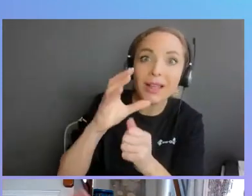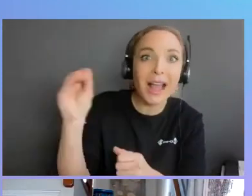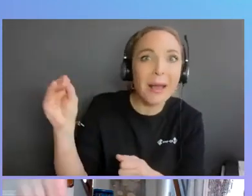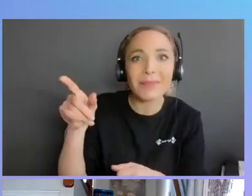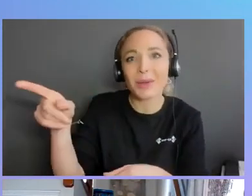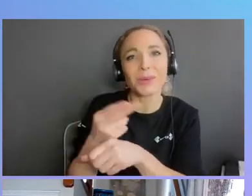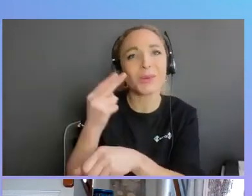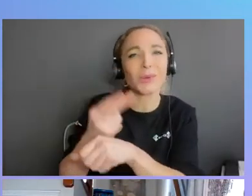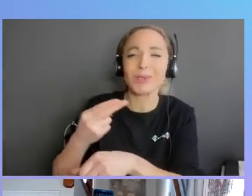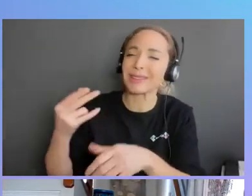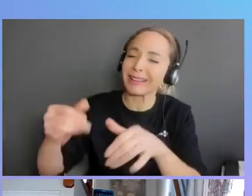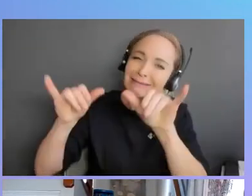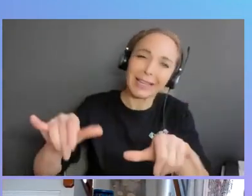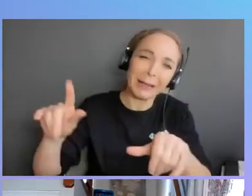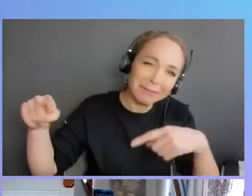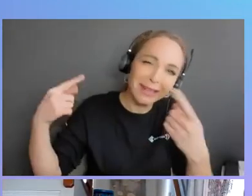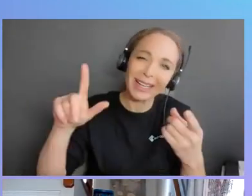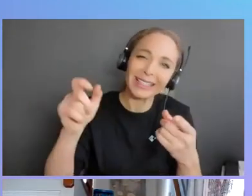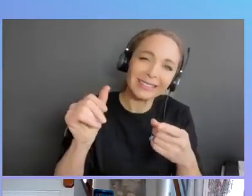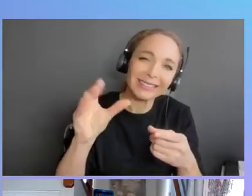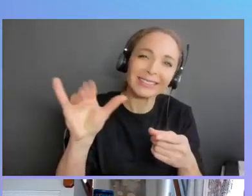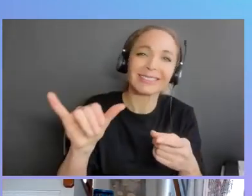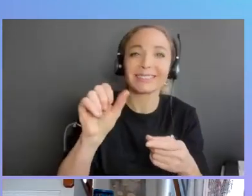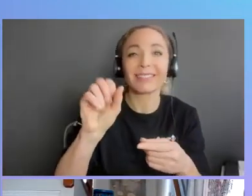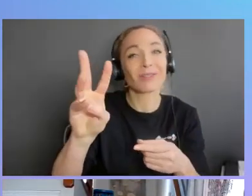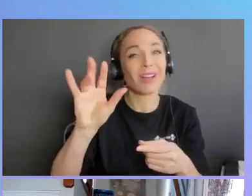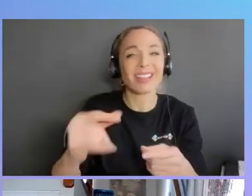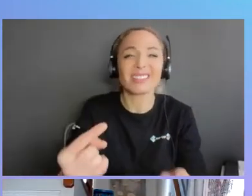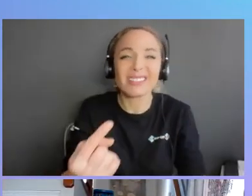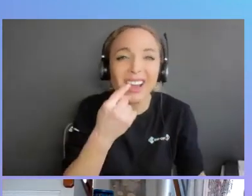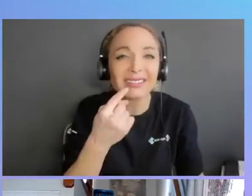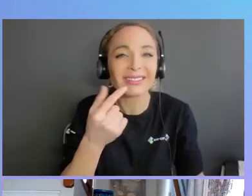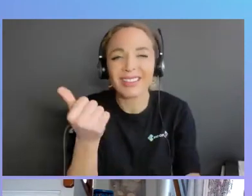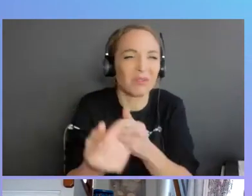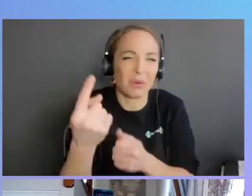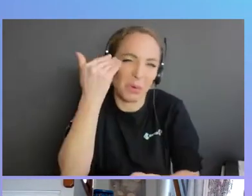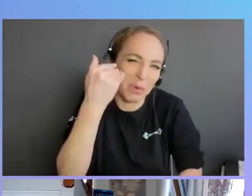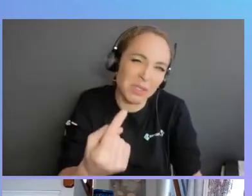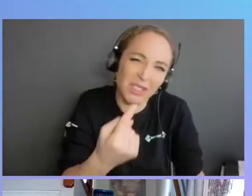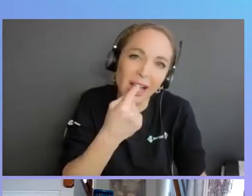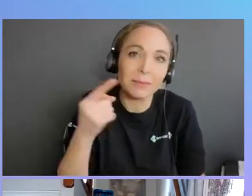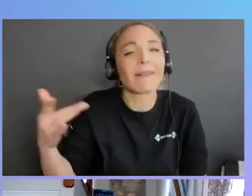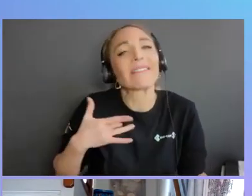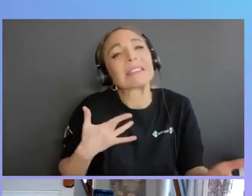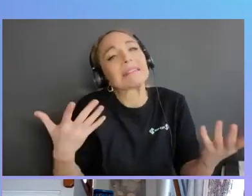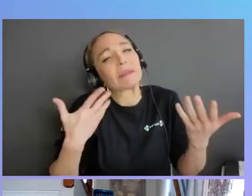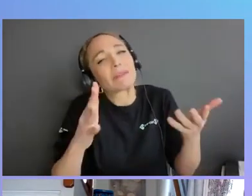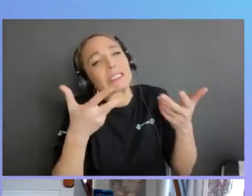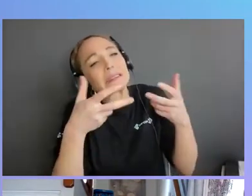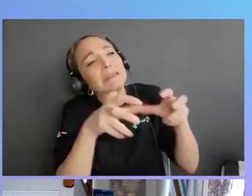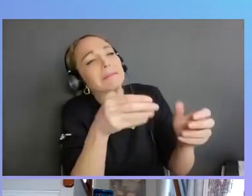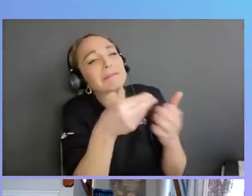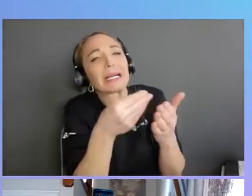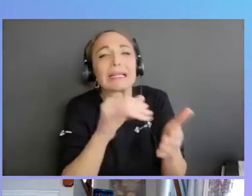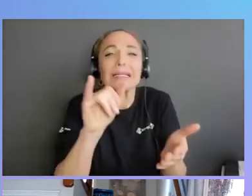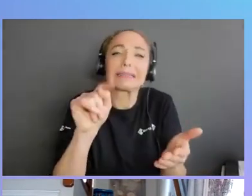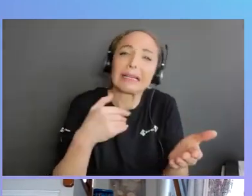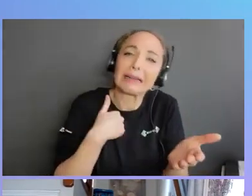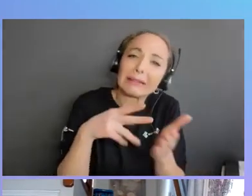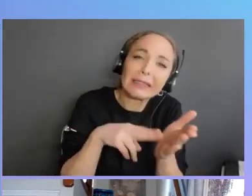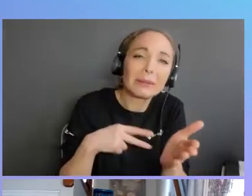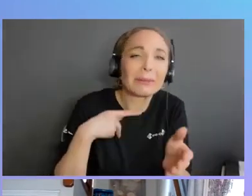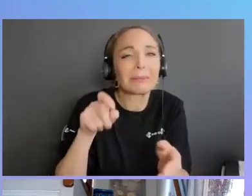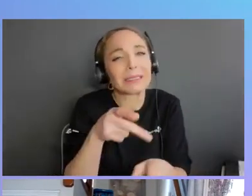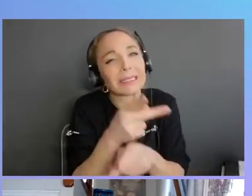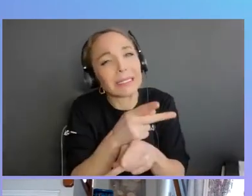sucks. Management knows it sucks, but we've already spent so much on it. IT has this contract. We're just going to keep going. Now I could